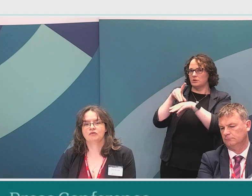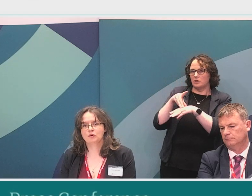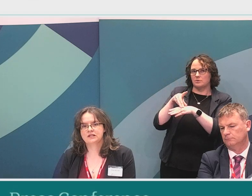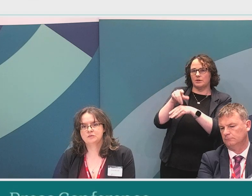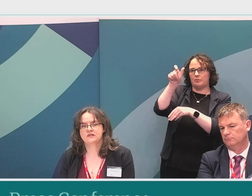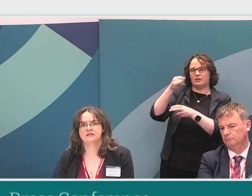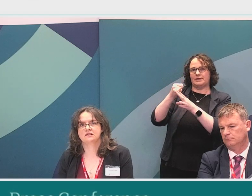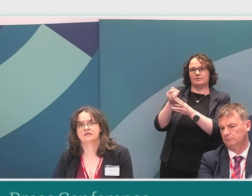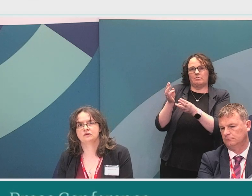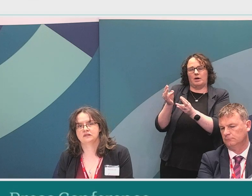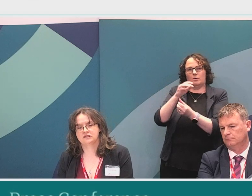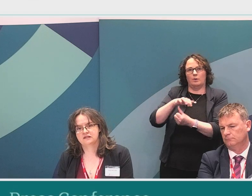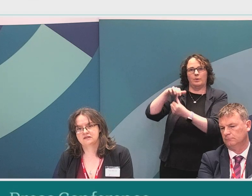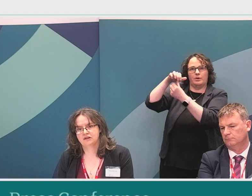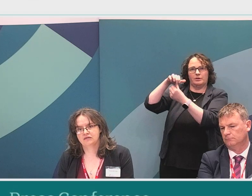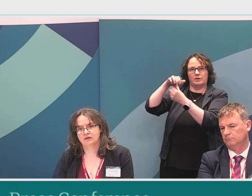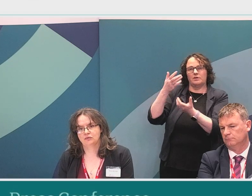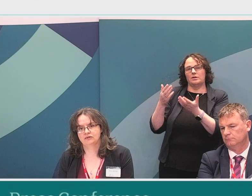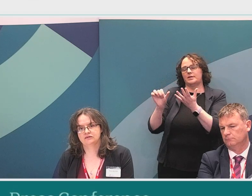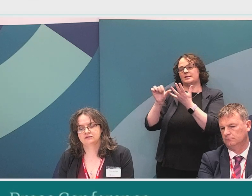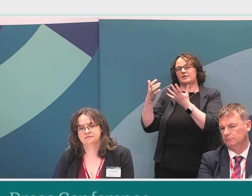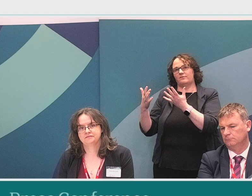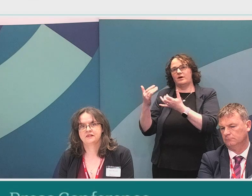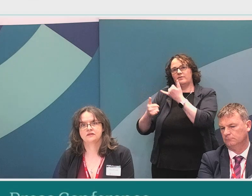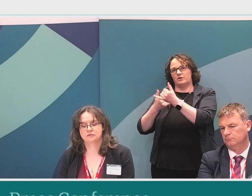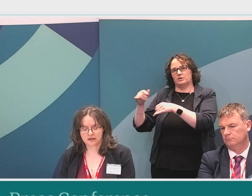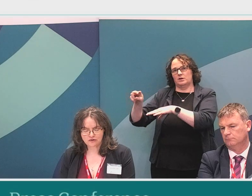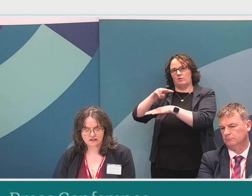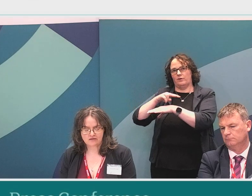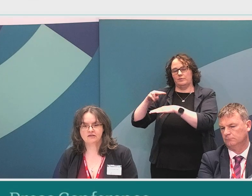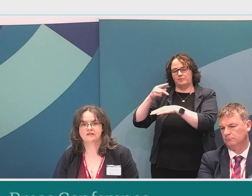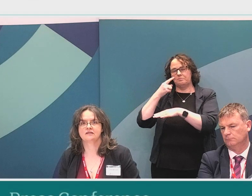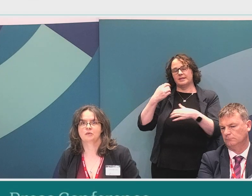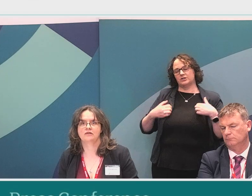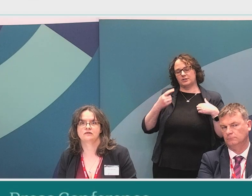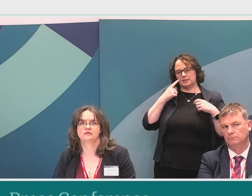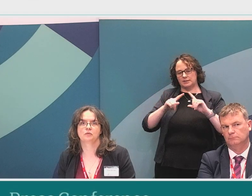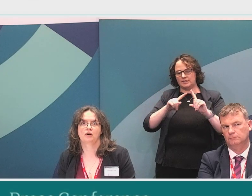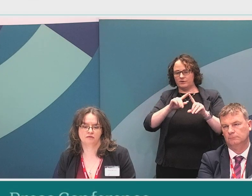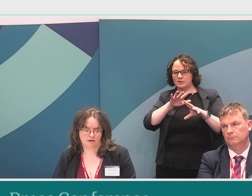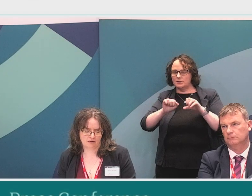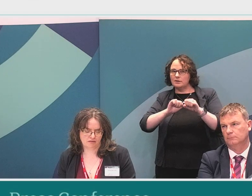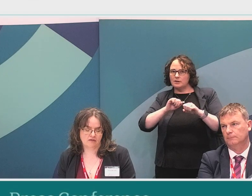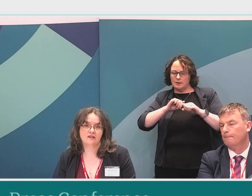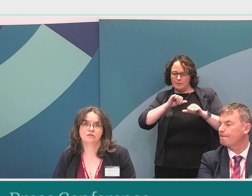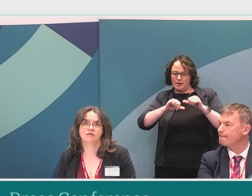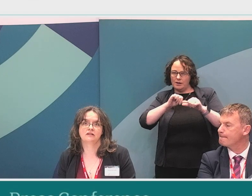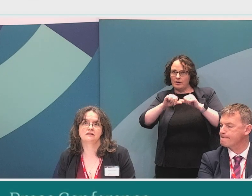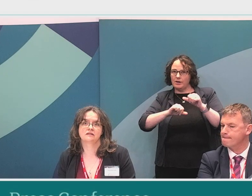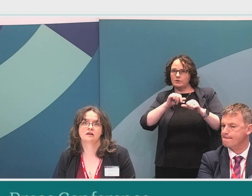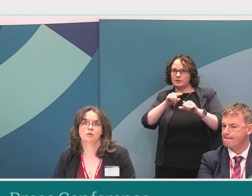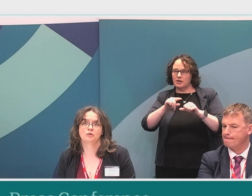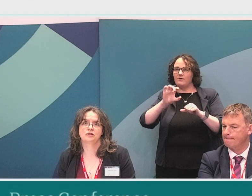with 14% of those aged 65 and over. There's some interesting differences in the patterns of sexual